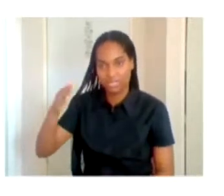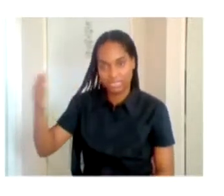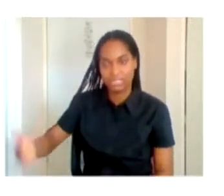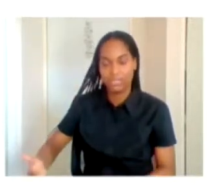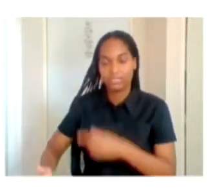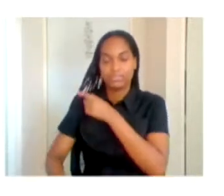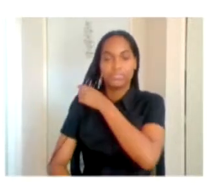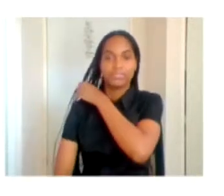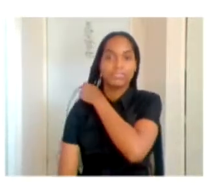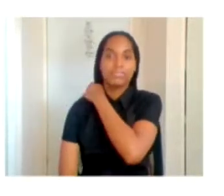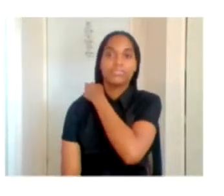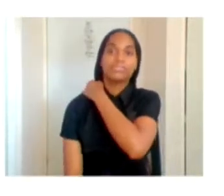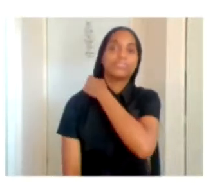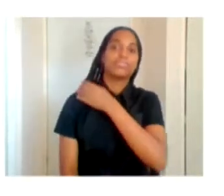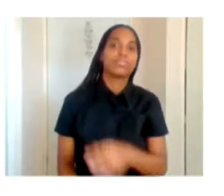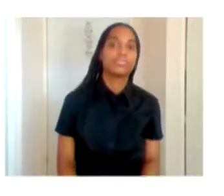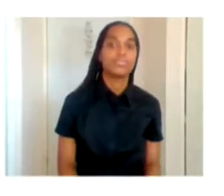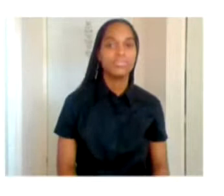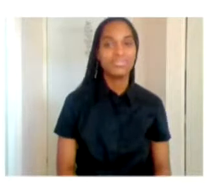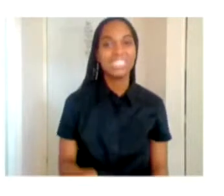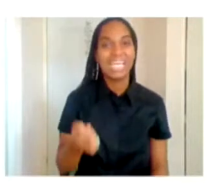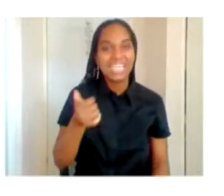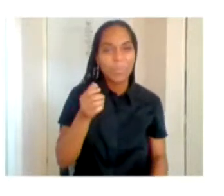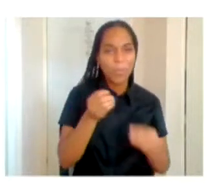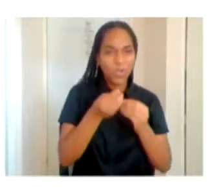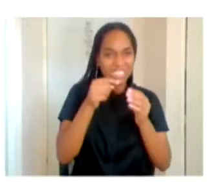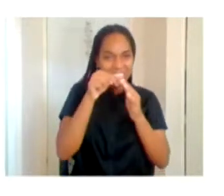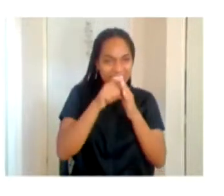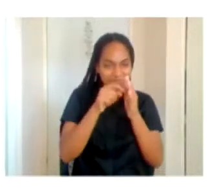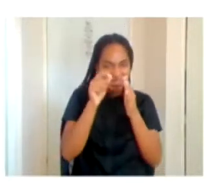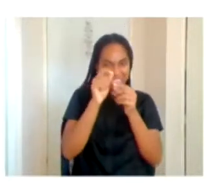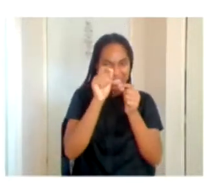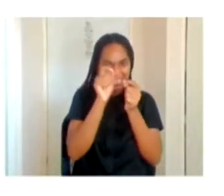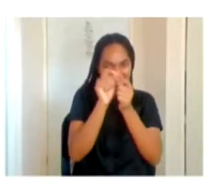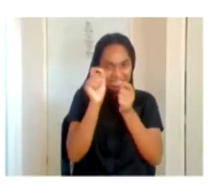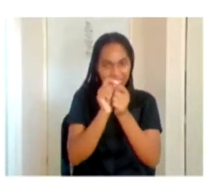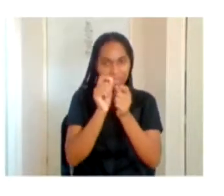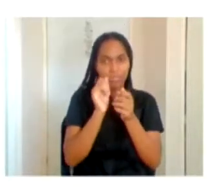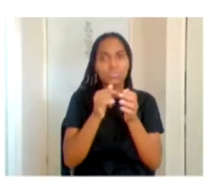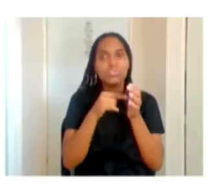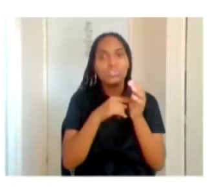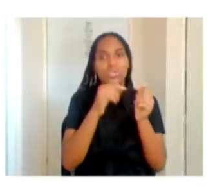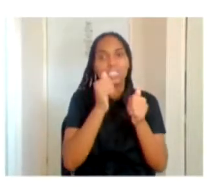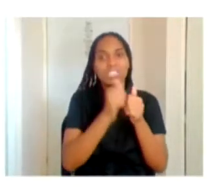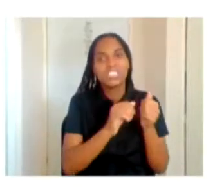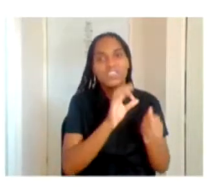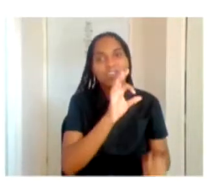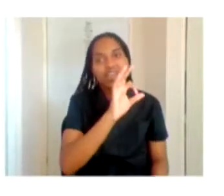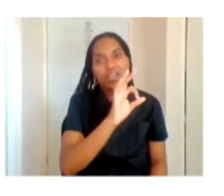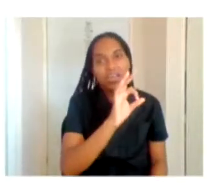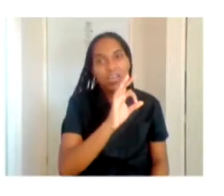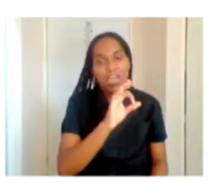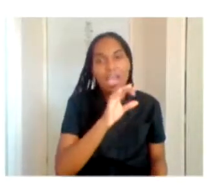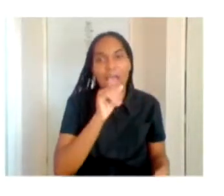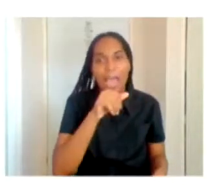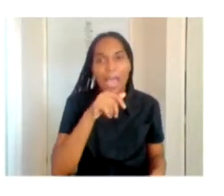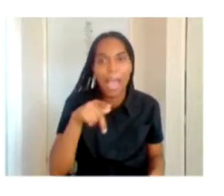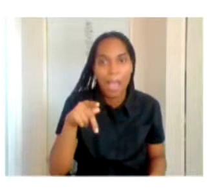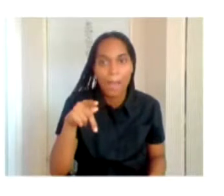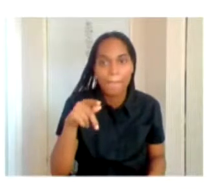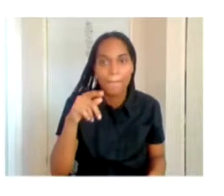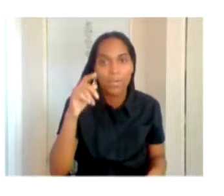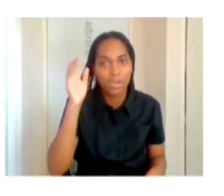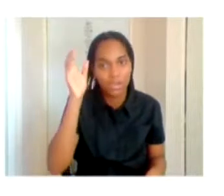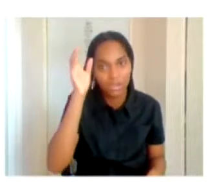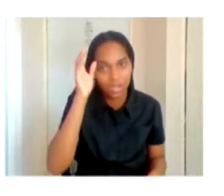So this one's a little detailed, but basically what it's showing is that each of the app contexts are in different areas, in different